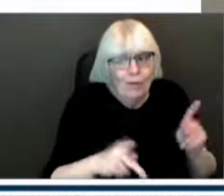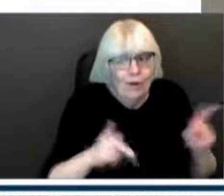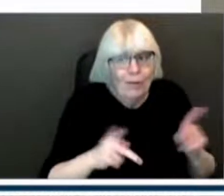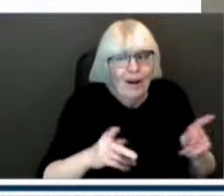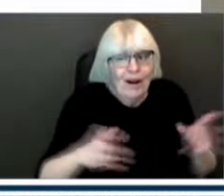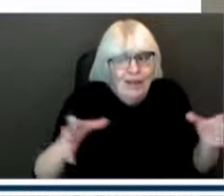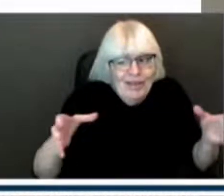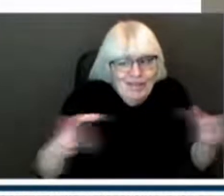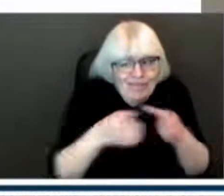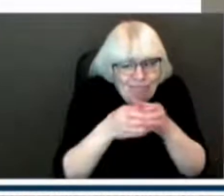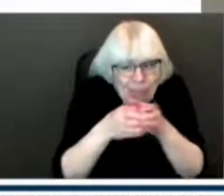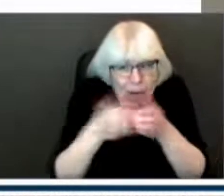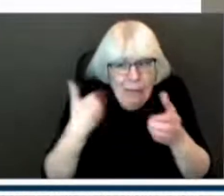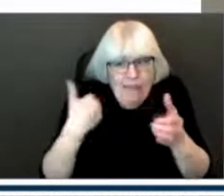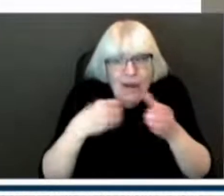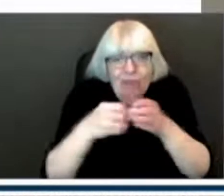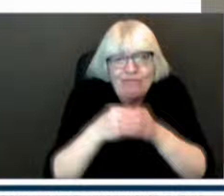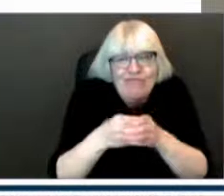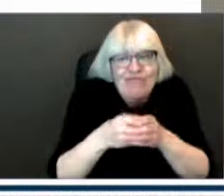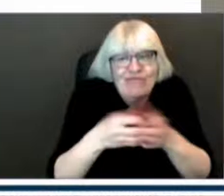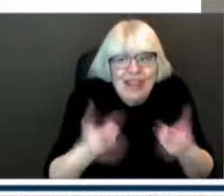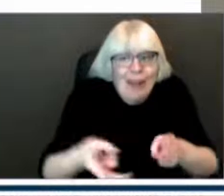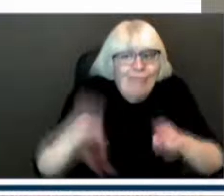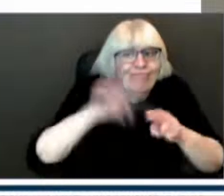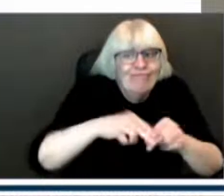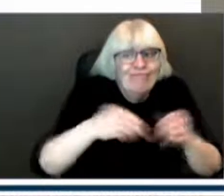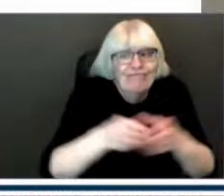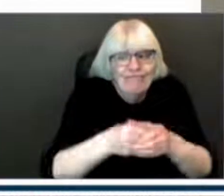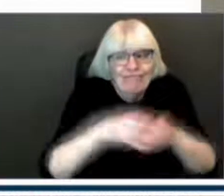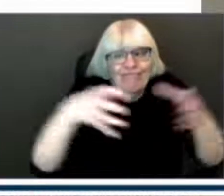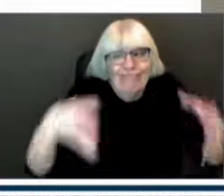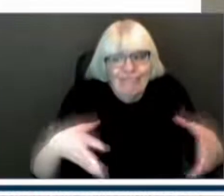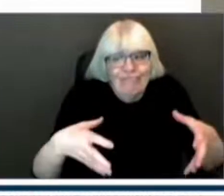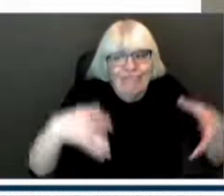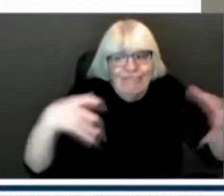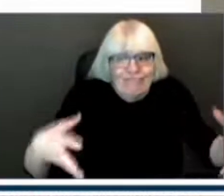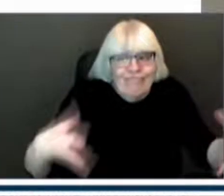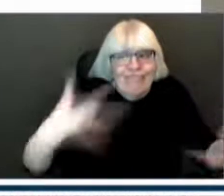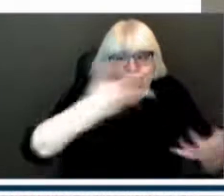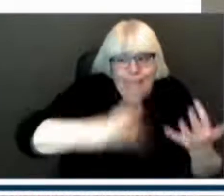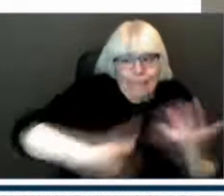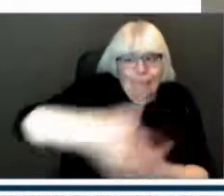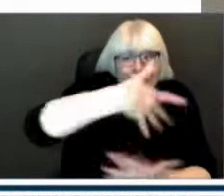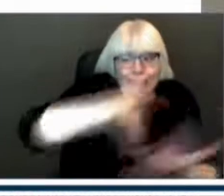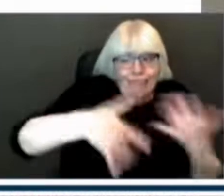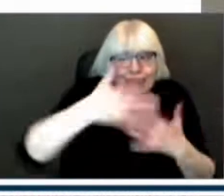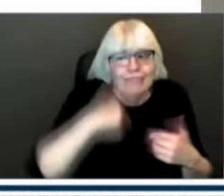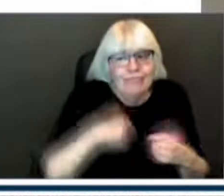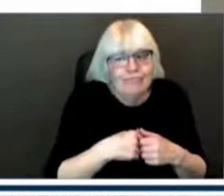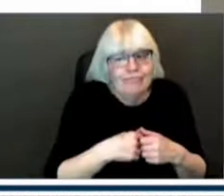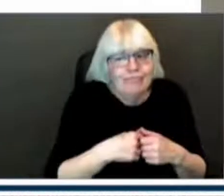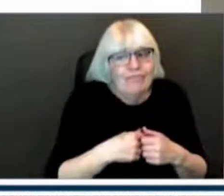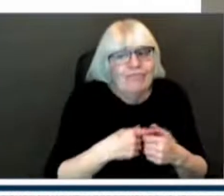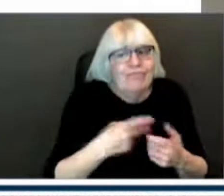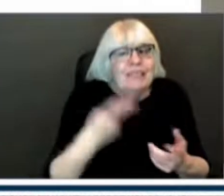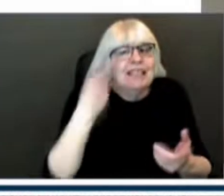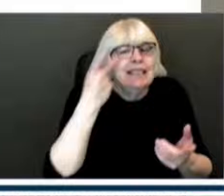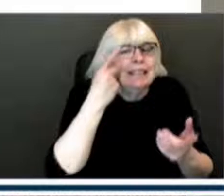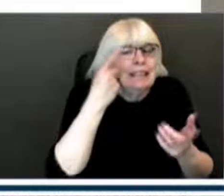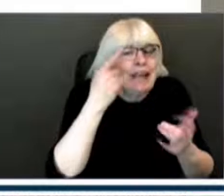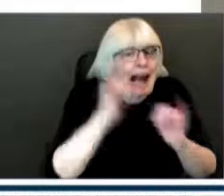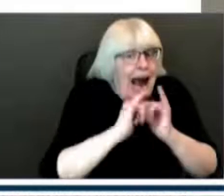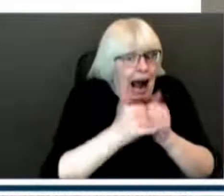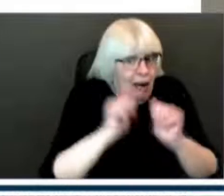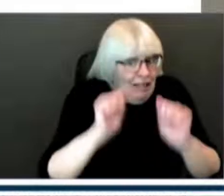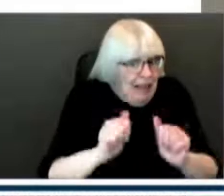them together, if we maintain the proof of vaccination, at least for the first couple of phases, what we're doing is substantively